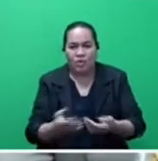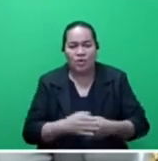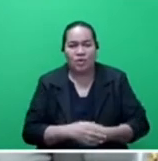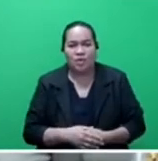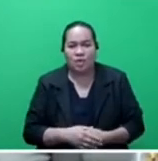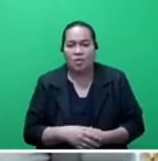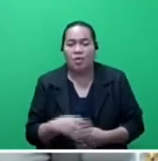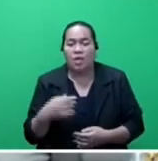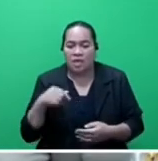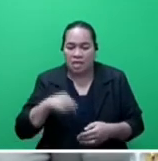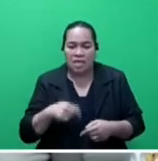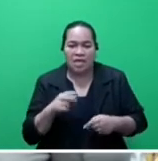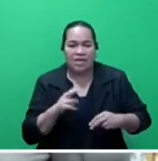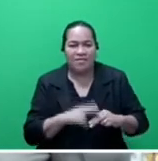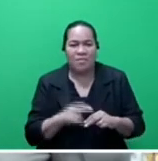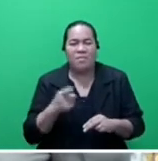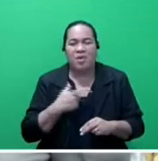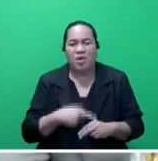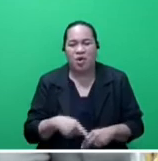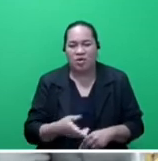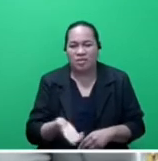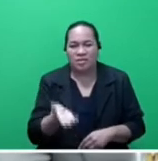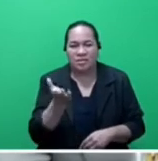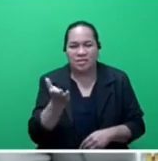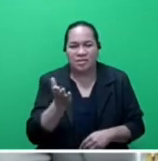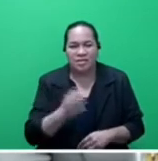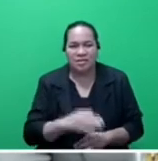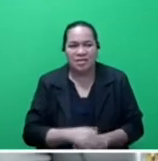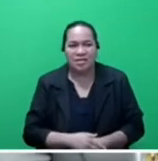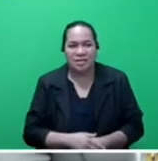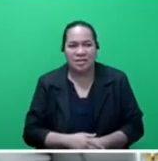in Fiji because of an